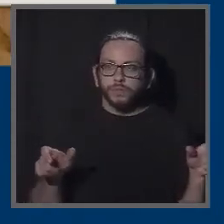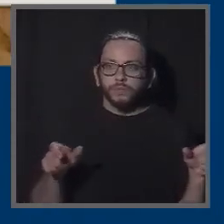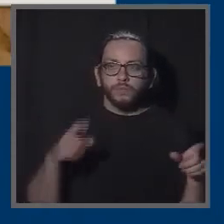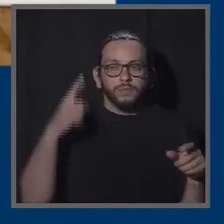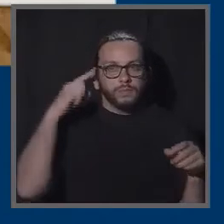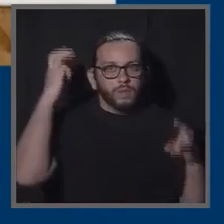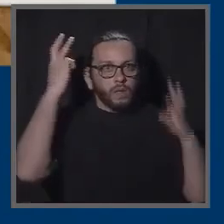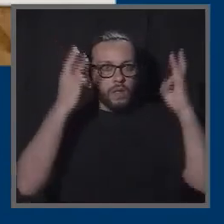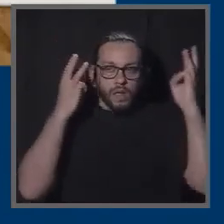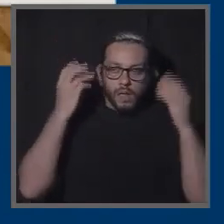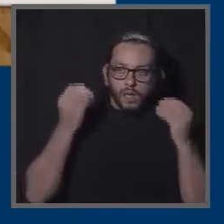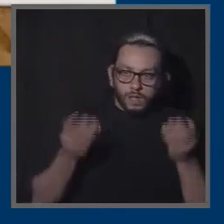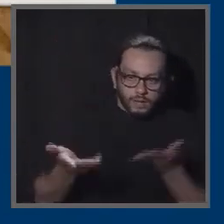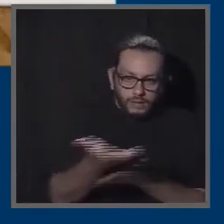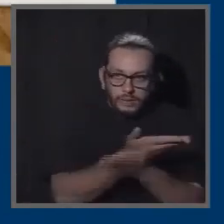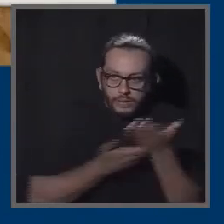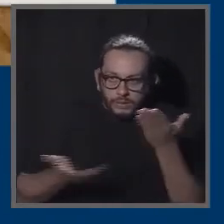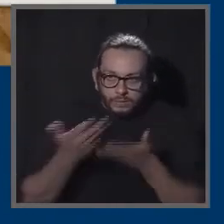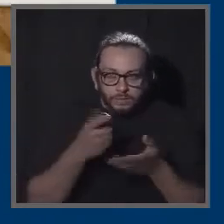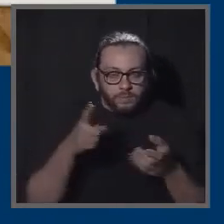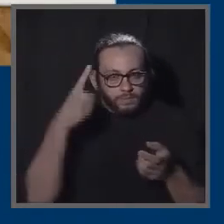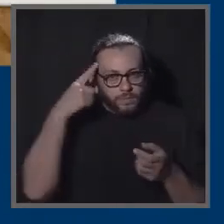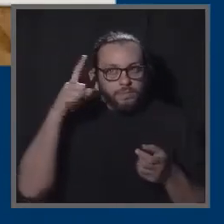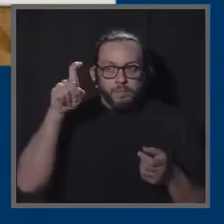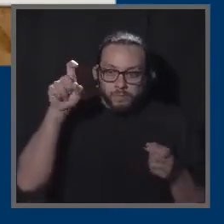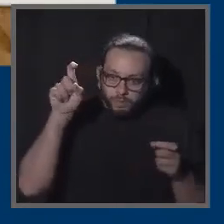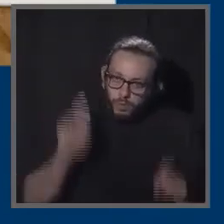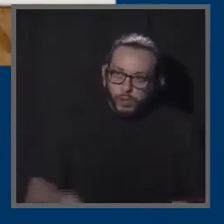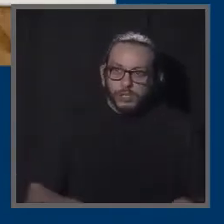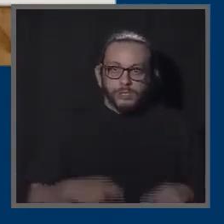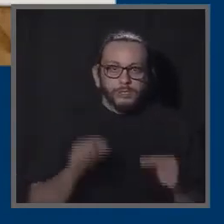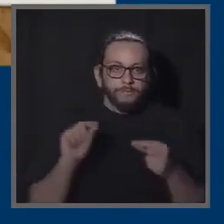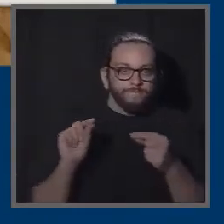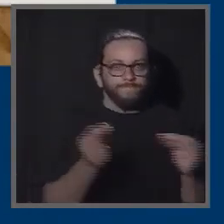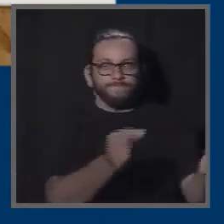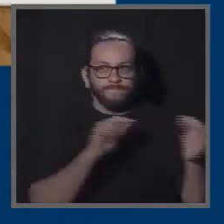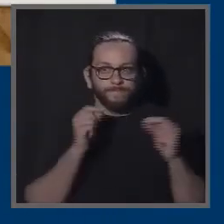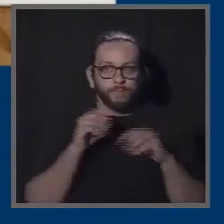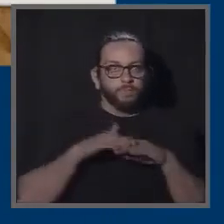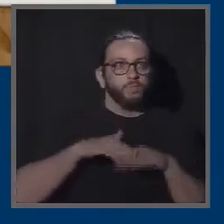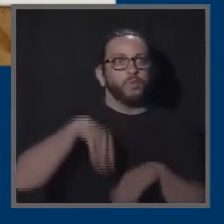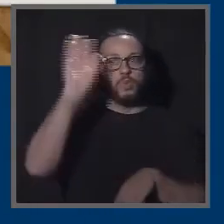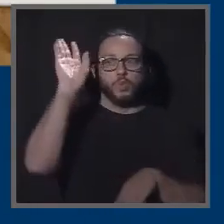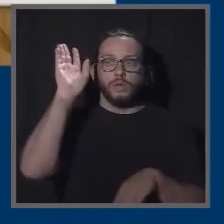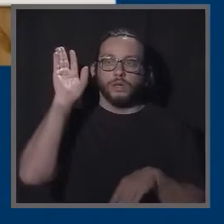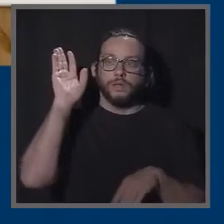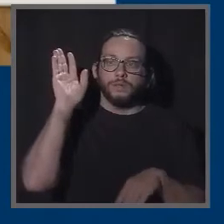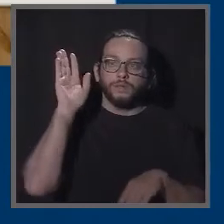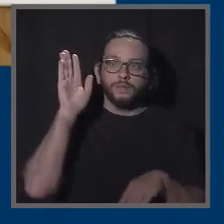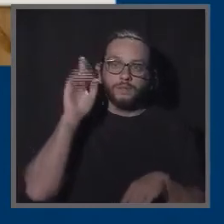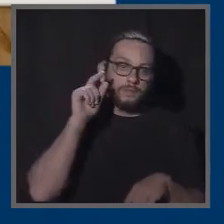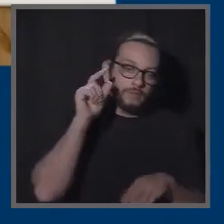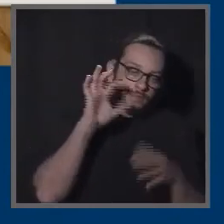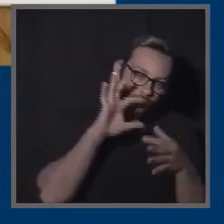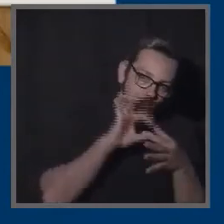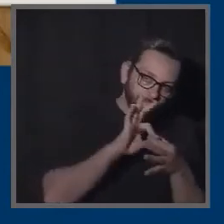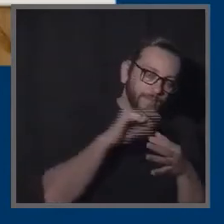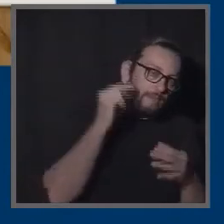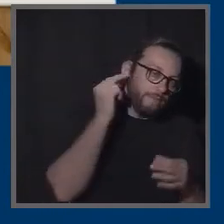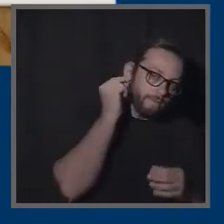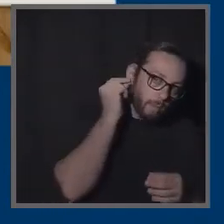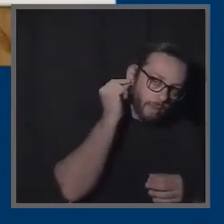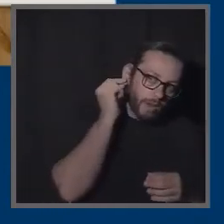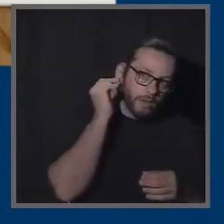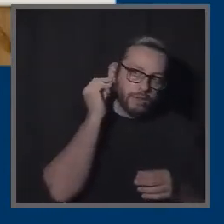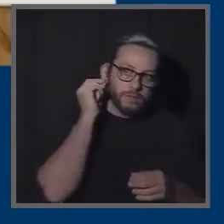be located within a longer history of discussing care within feminist writing, such as Joan